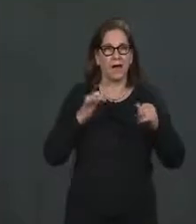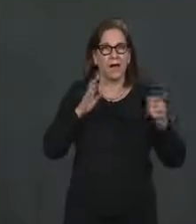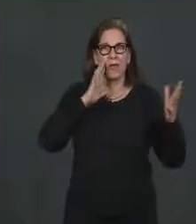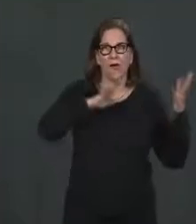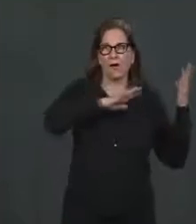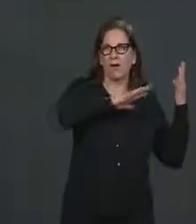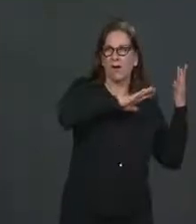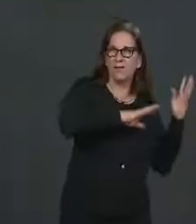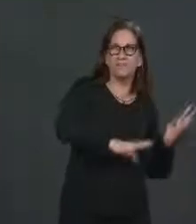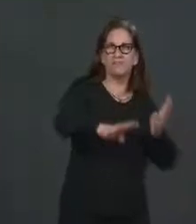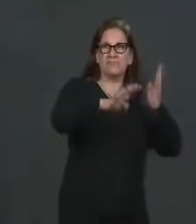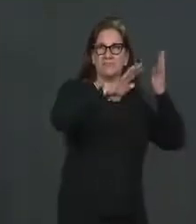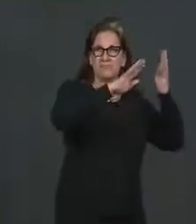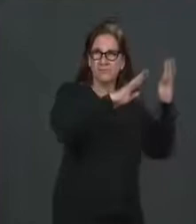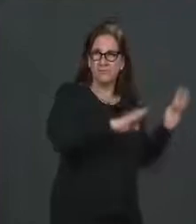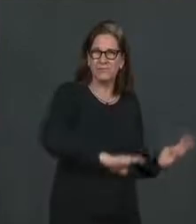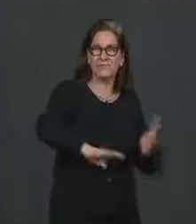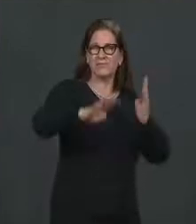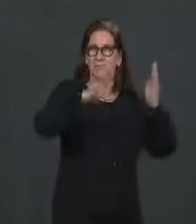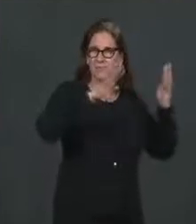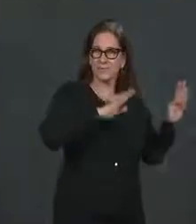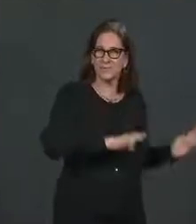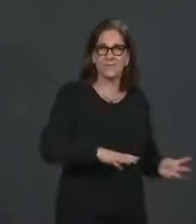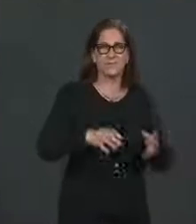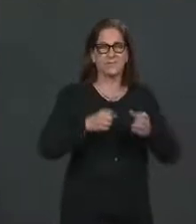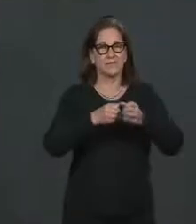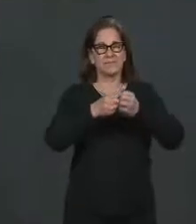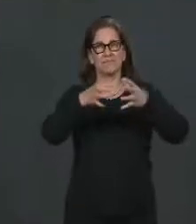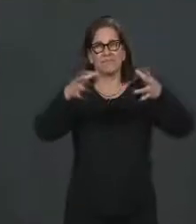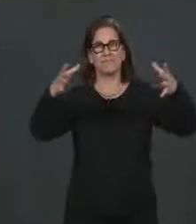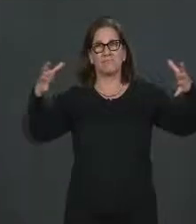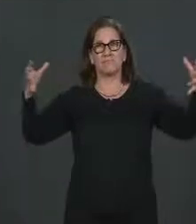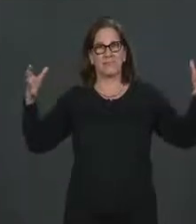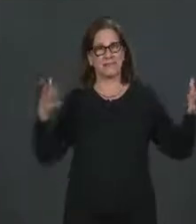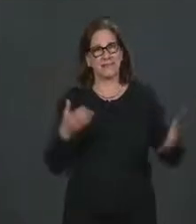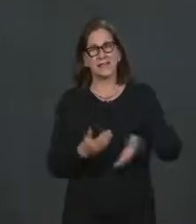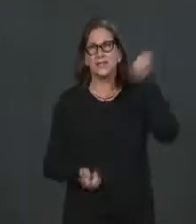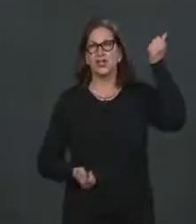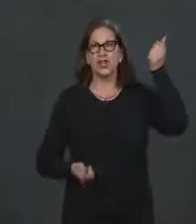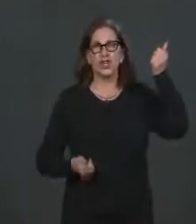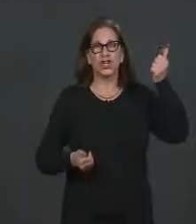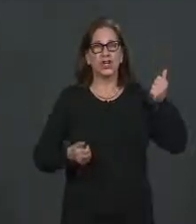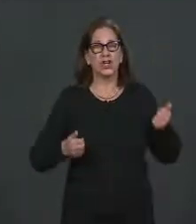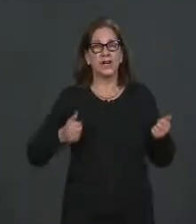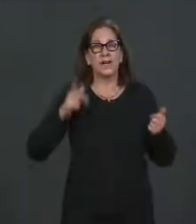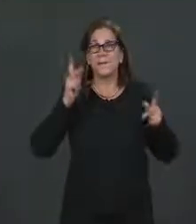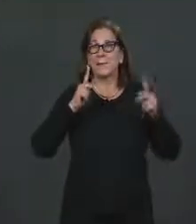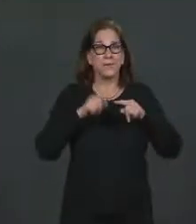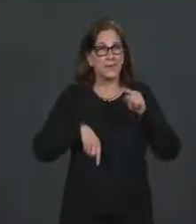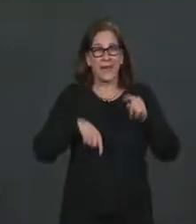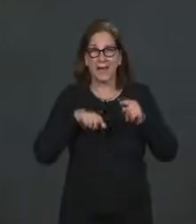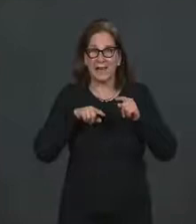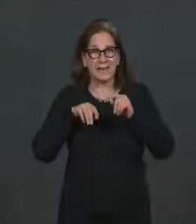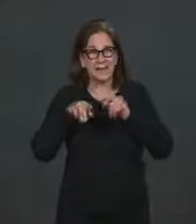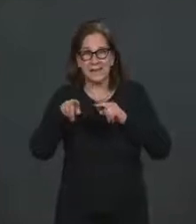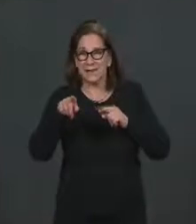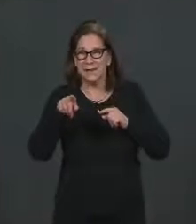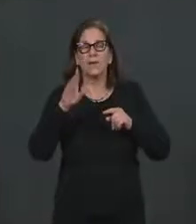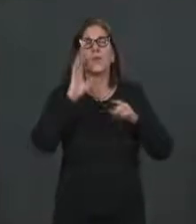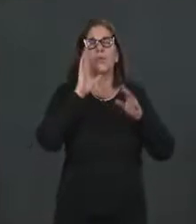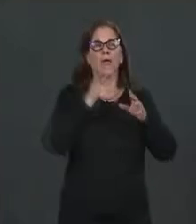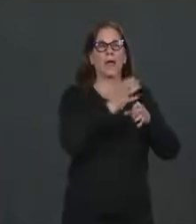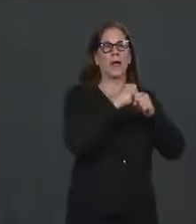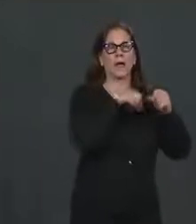easier for those who want shots but cannot access vaccination sites to get vaccinated. This is also where